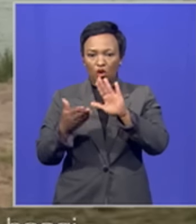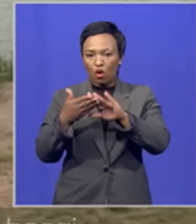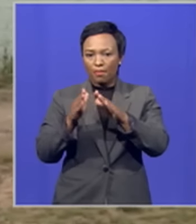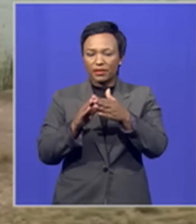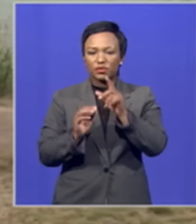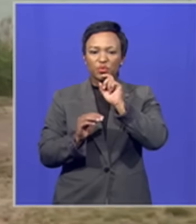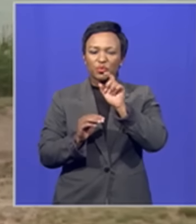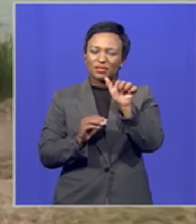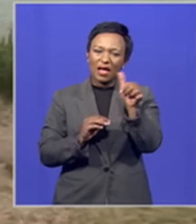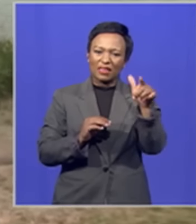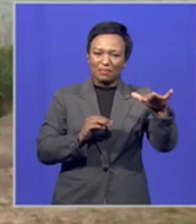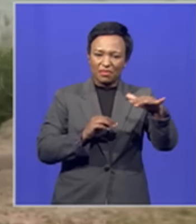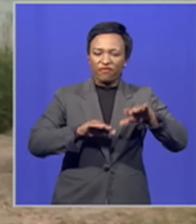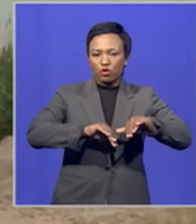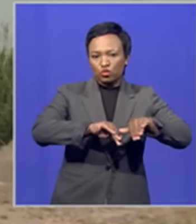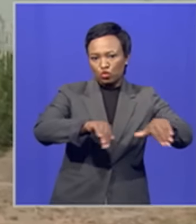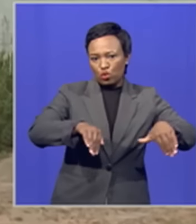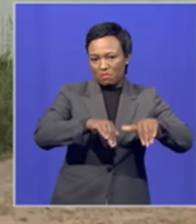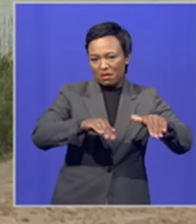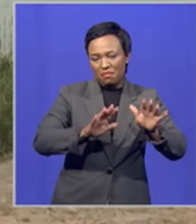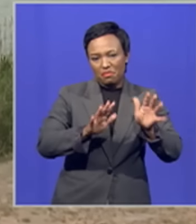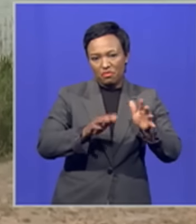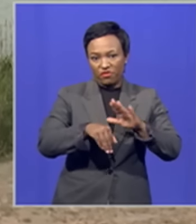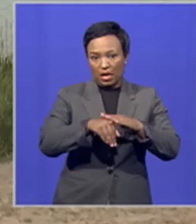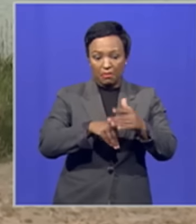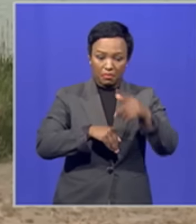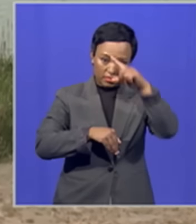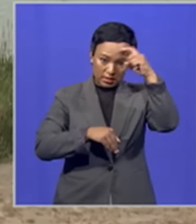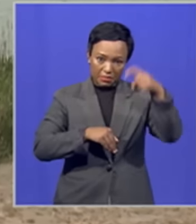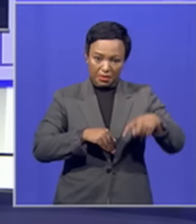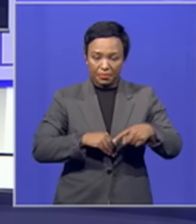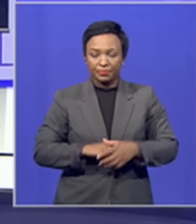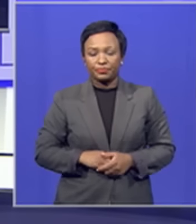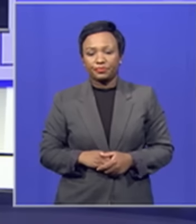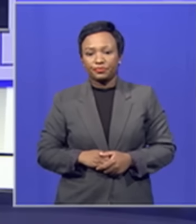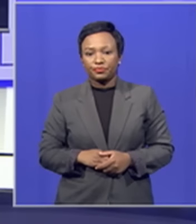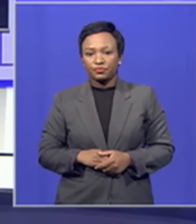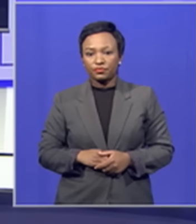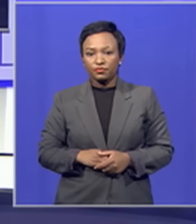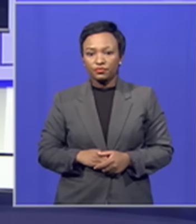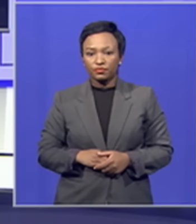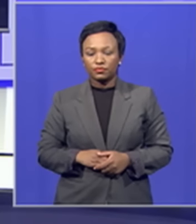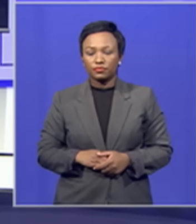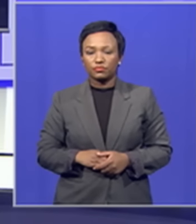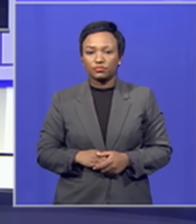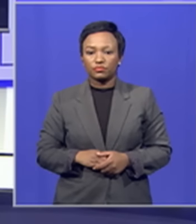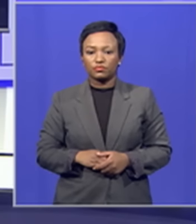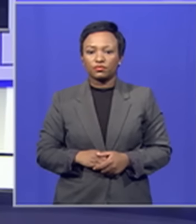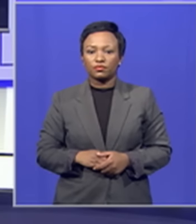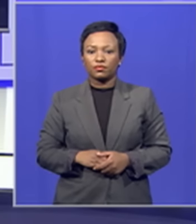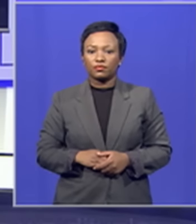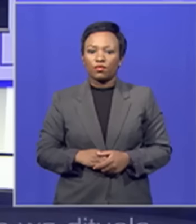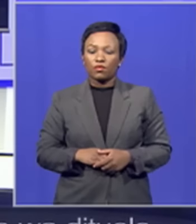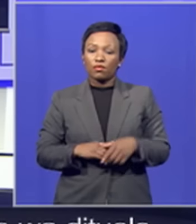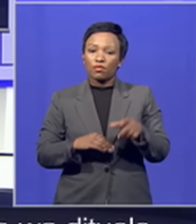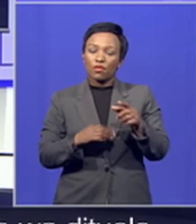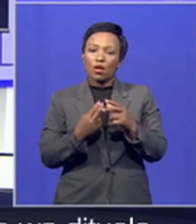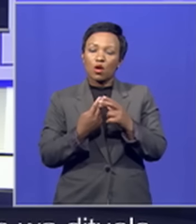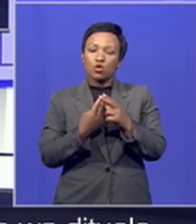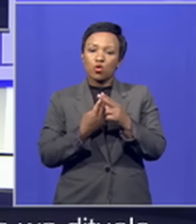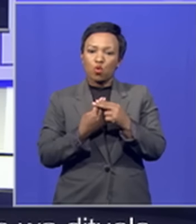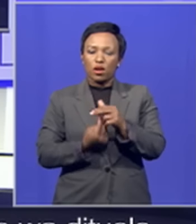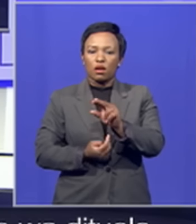mafelo a diretsweng go thuma ka paka eno ya selemo. Mokgatlo wa bosetšhaba wa badiramoepong